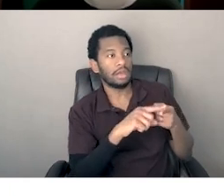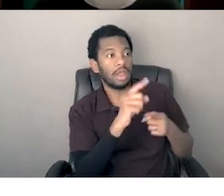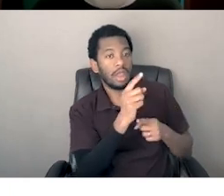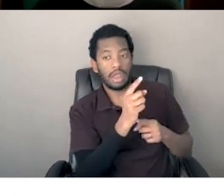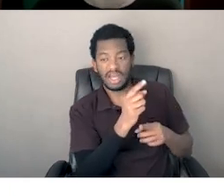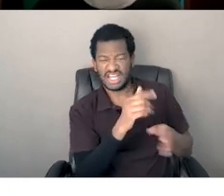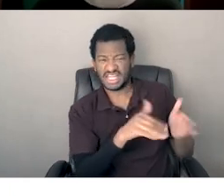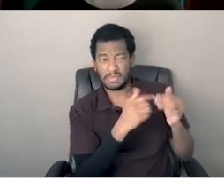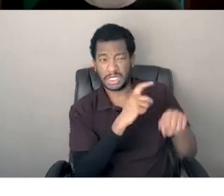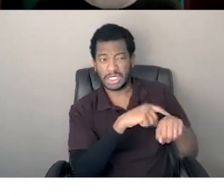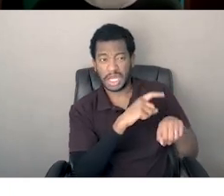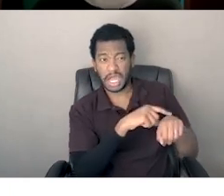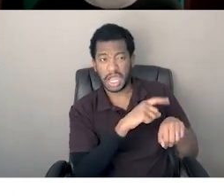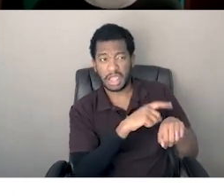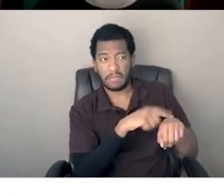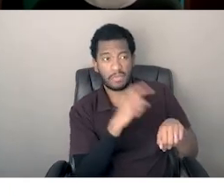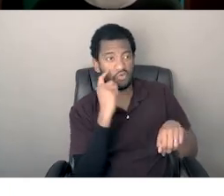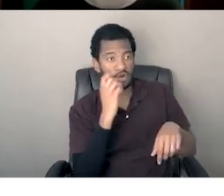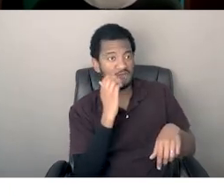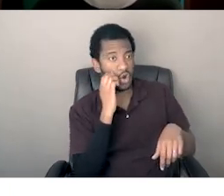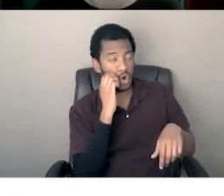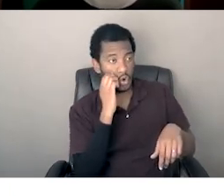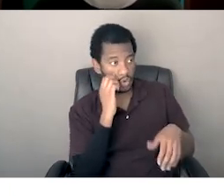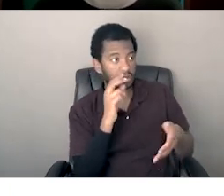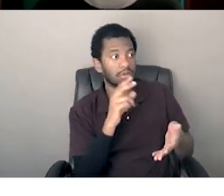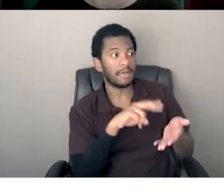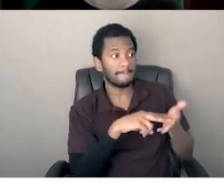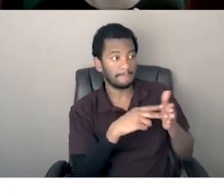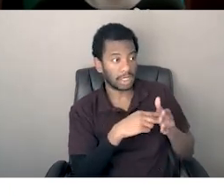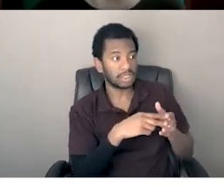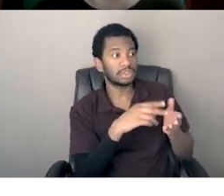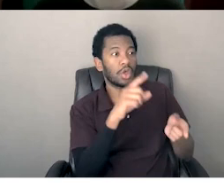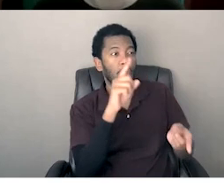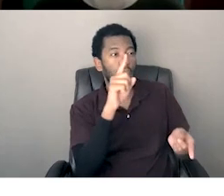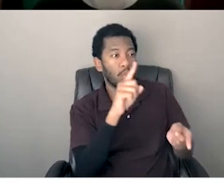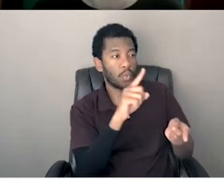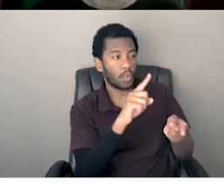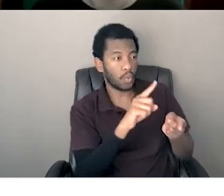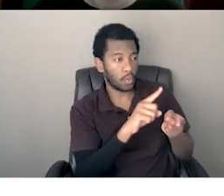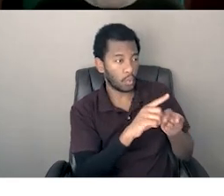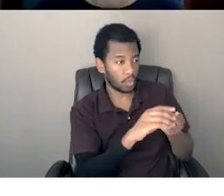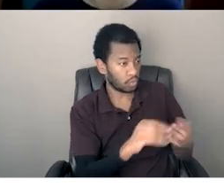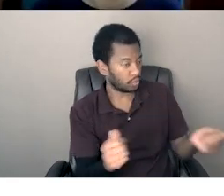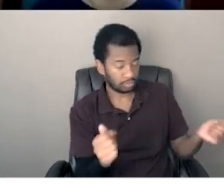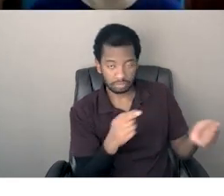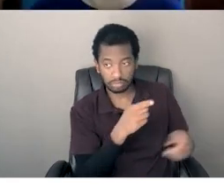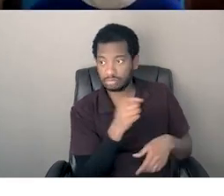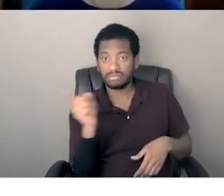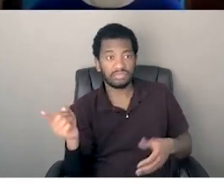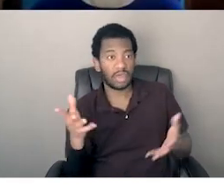they decided they would rather call their mom. And so how do we put systems in place, or how do